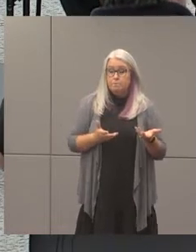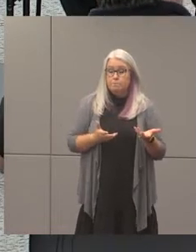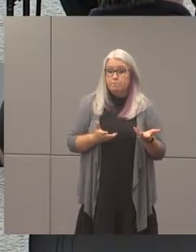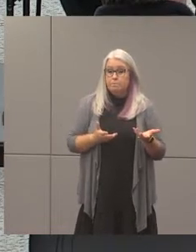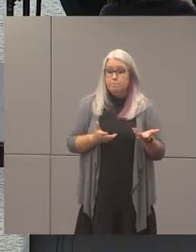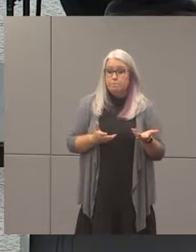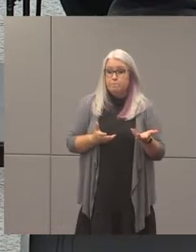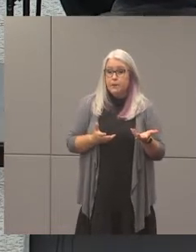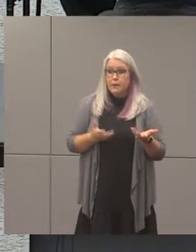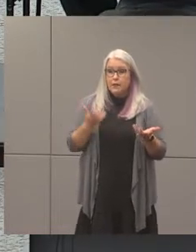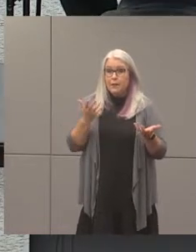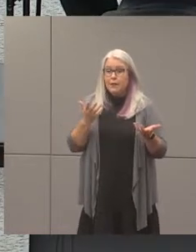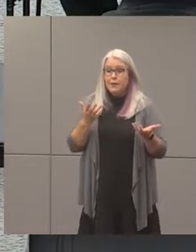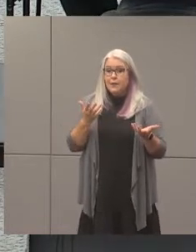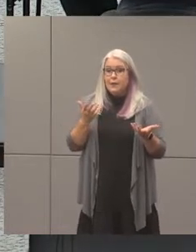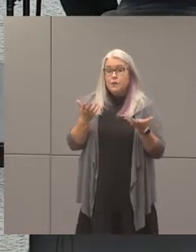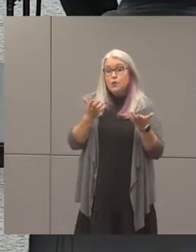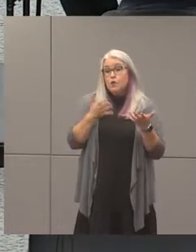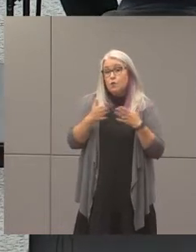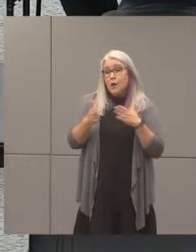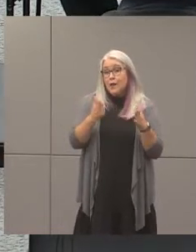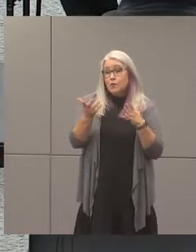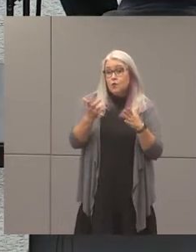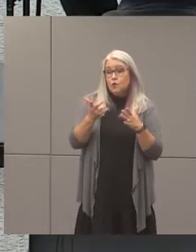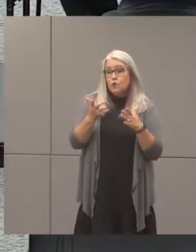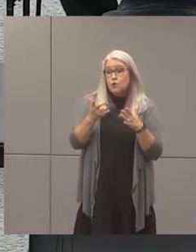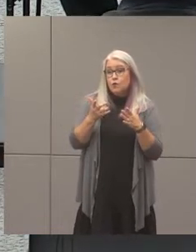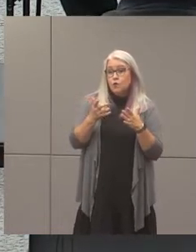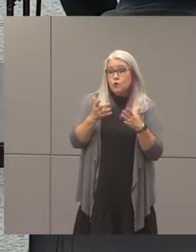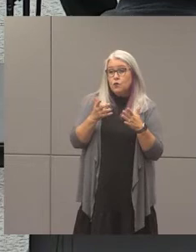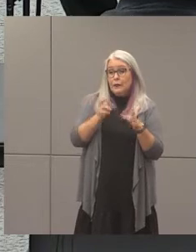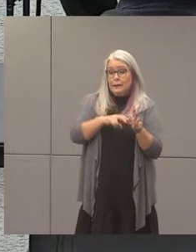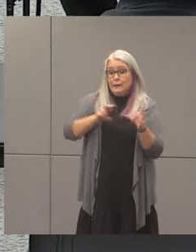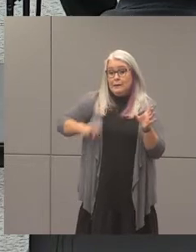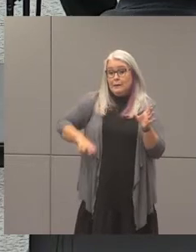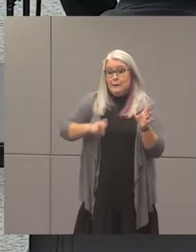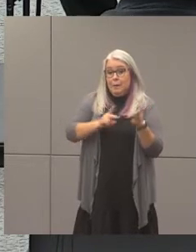Is there a way to get out of paying the extra?